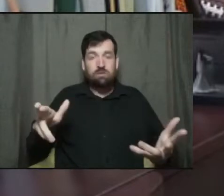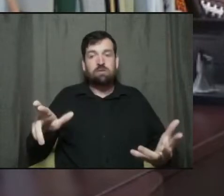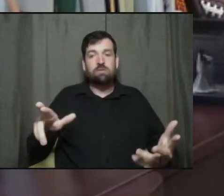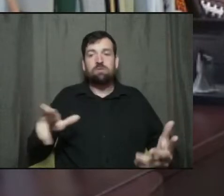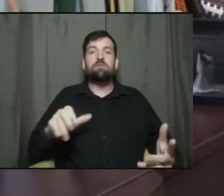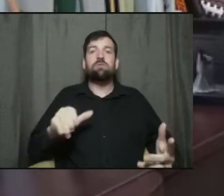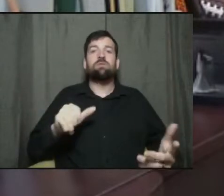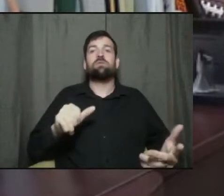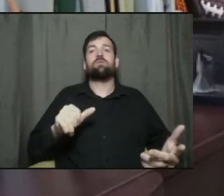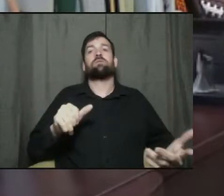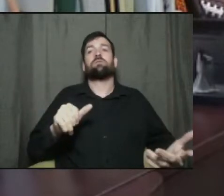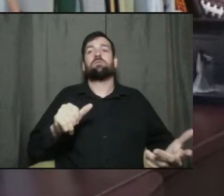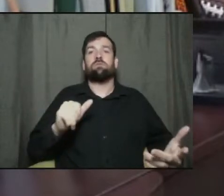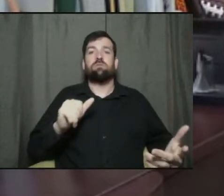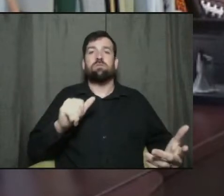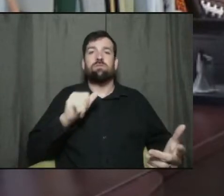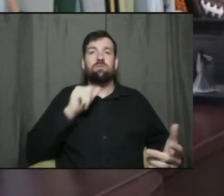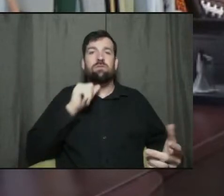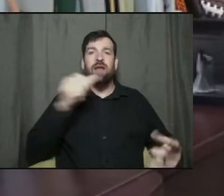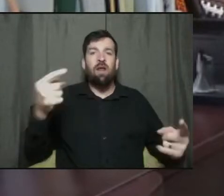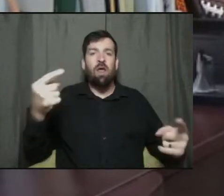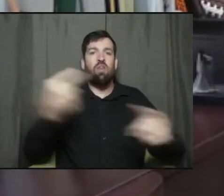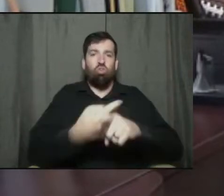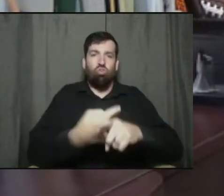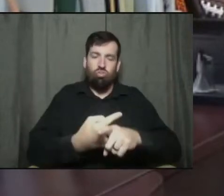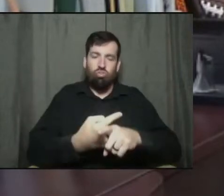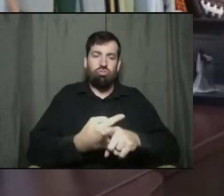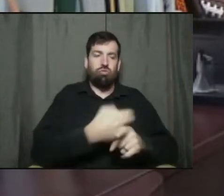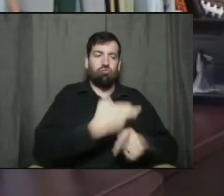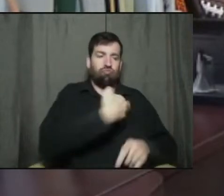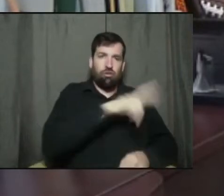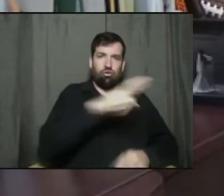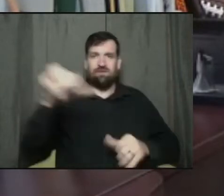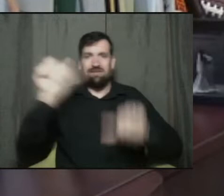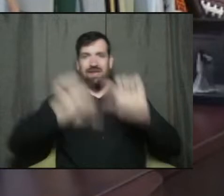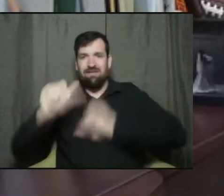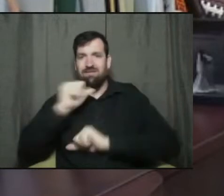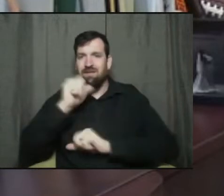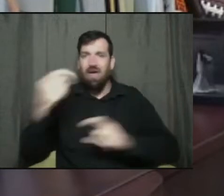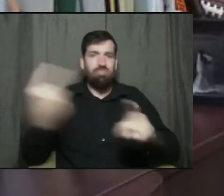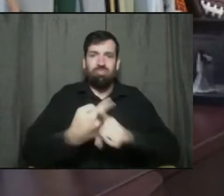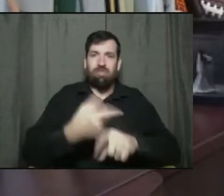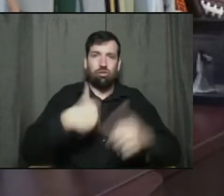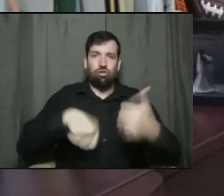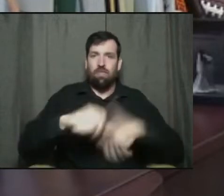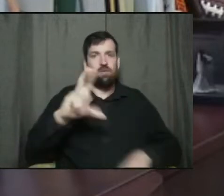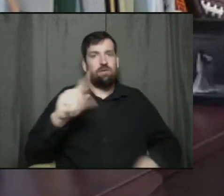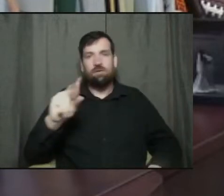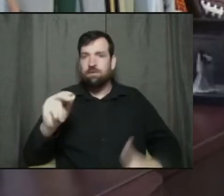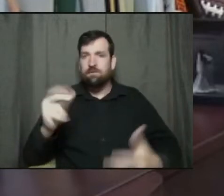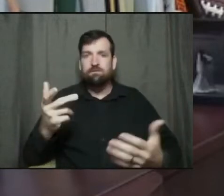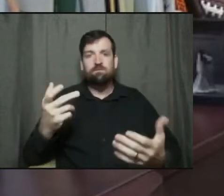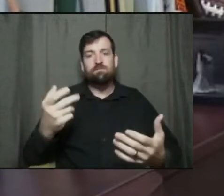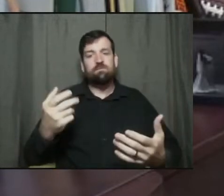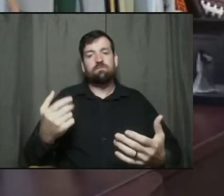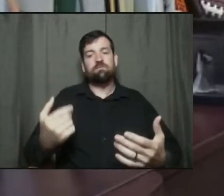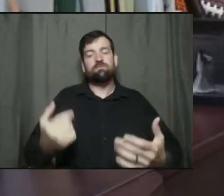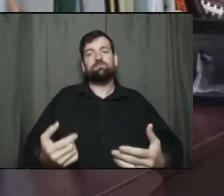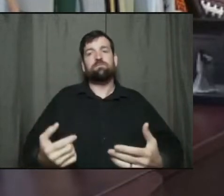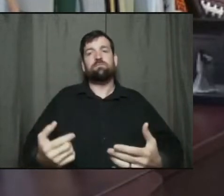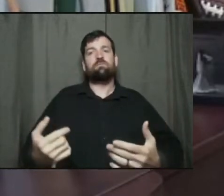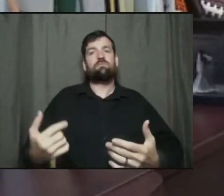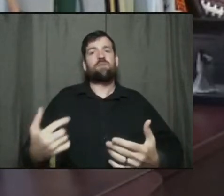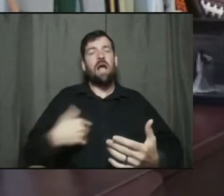something, they're not contradictory to each other. And everything is just, I'm